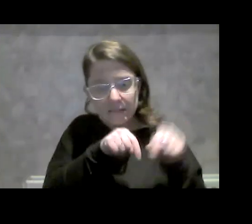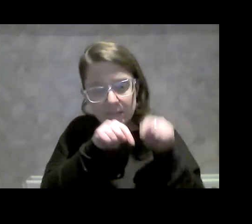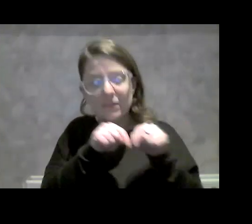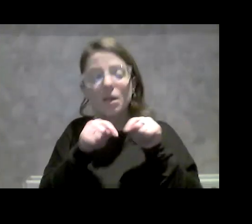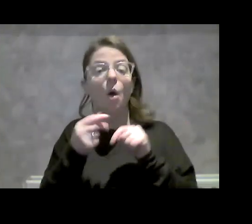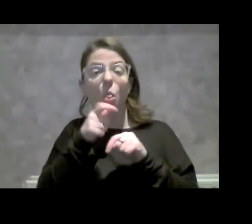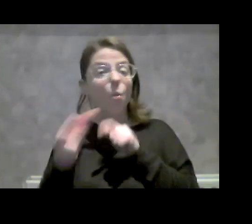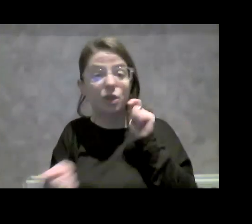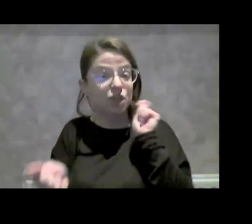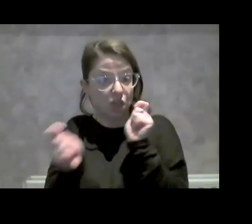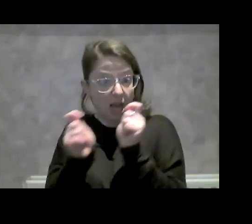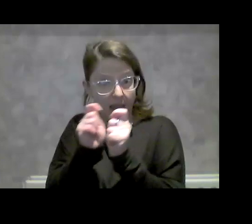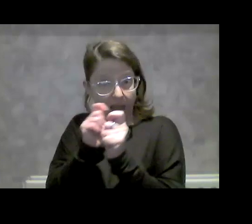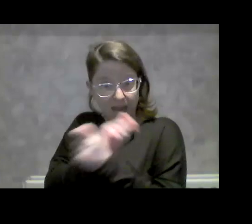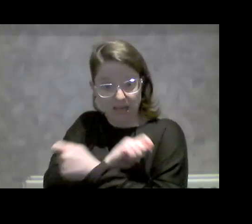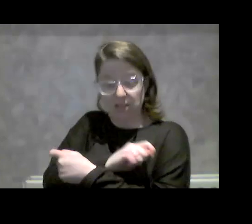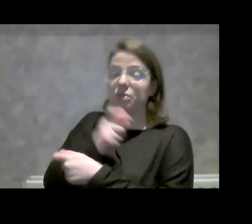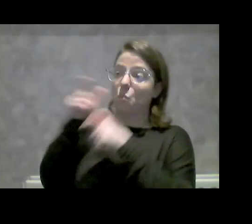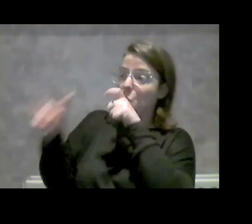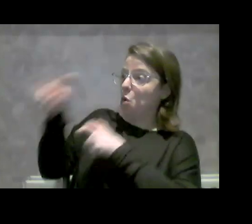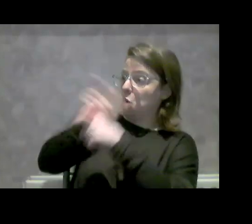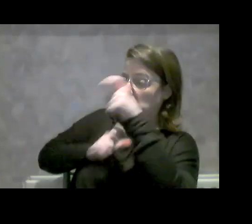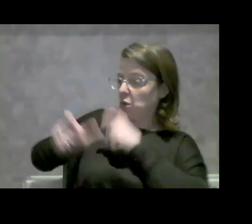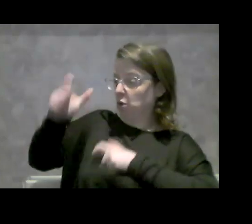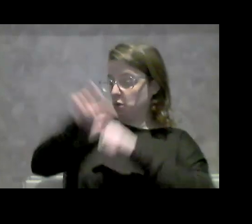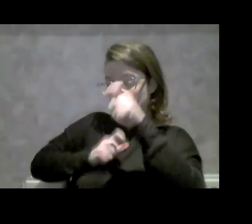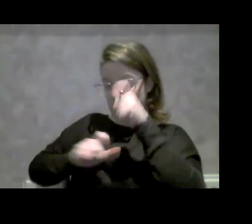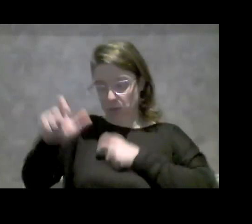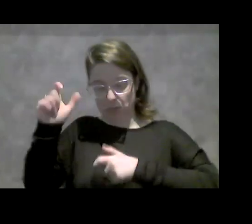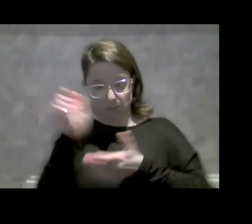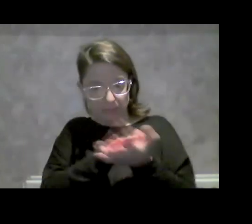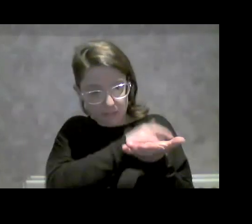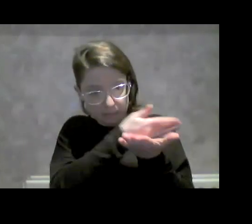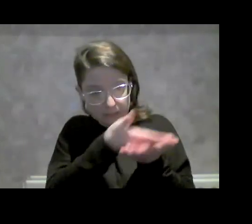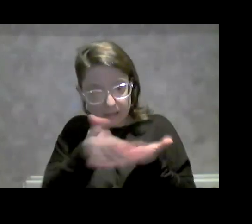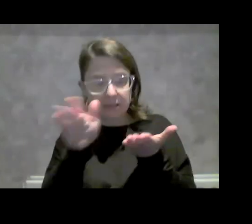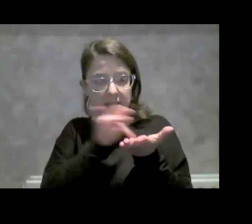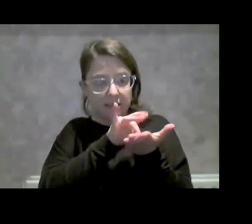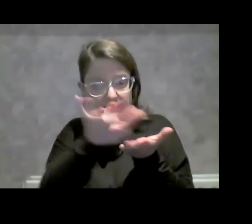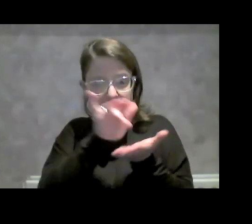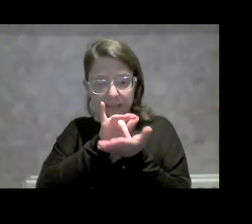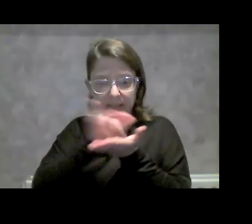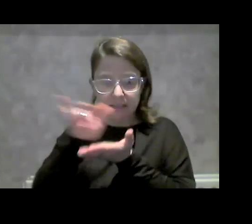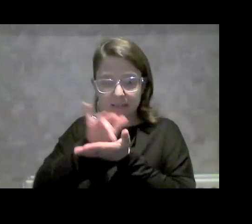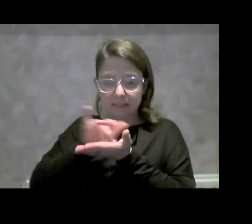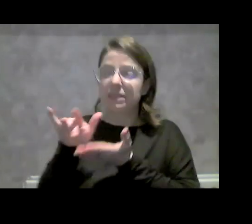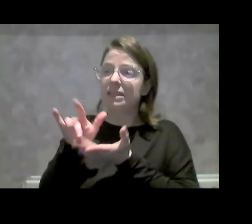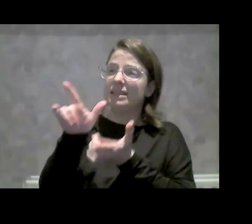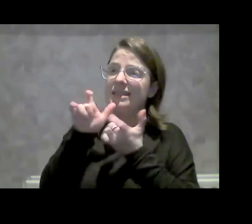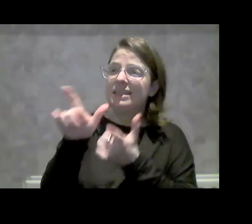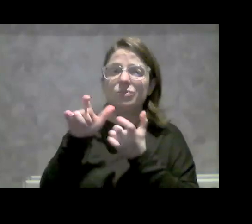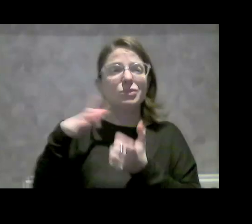paraphrased, pecked politely by words. We've been spread thinly across toasts, hipped hungry for